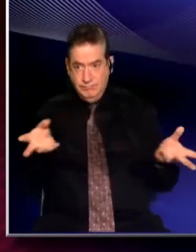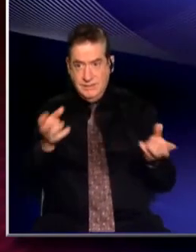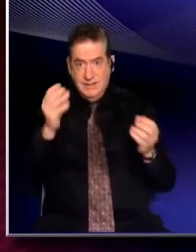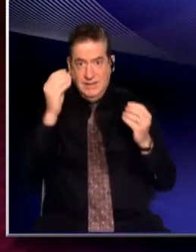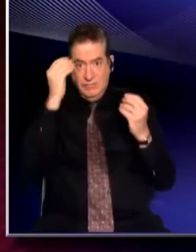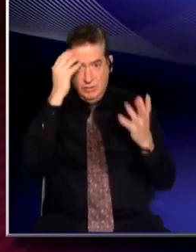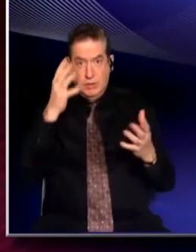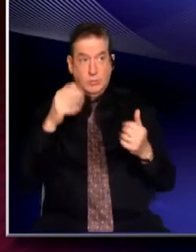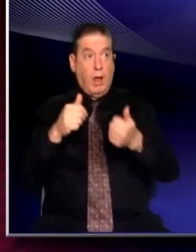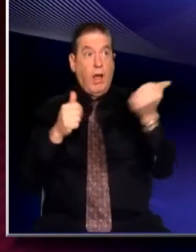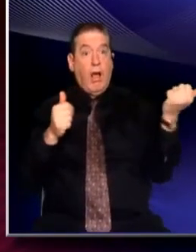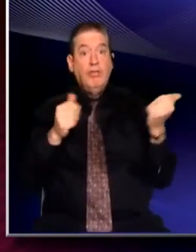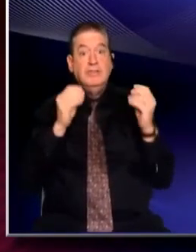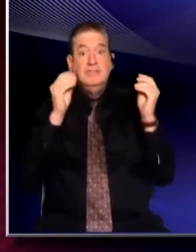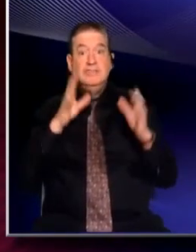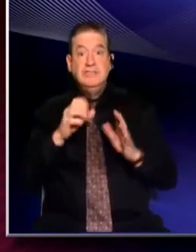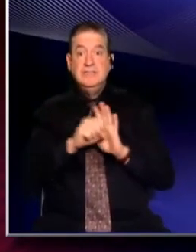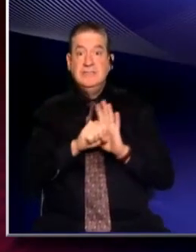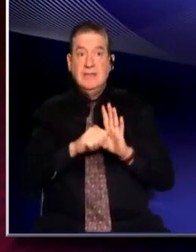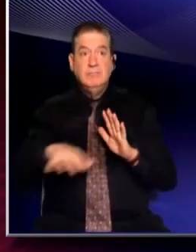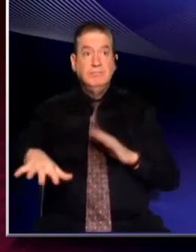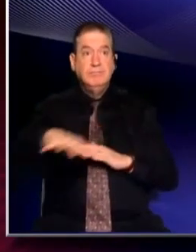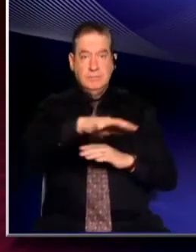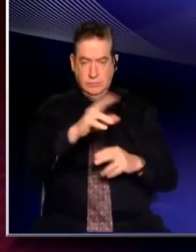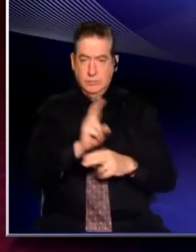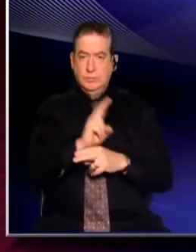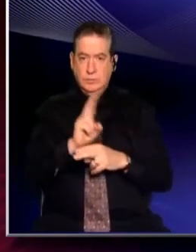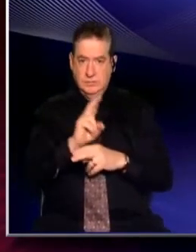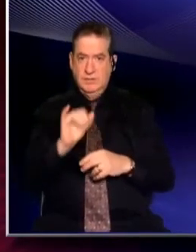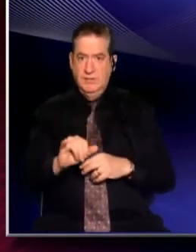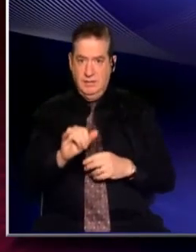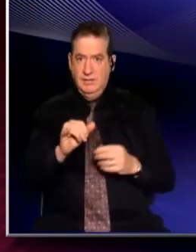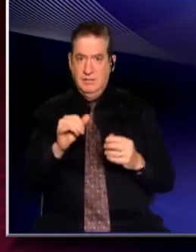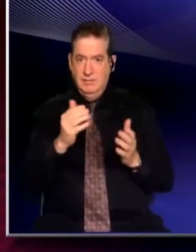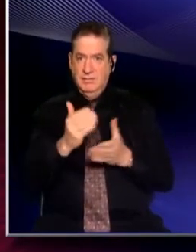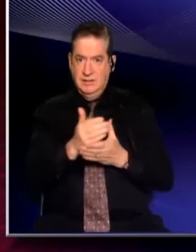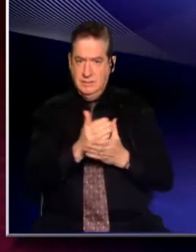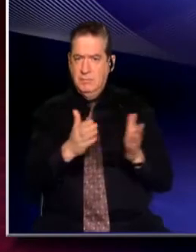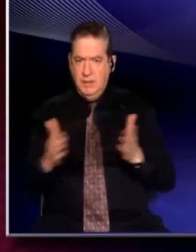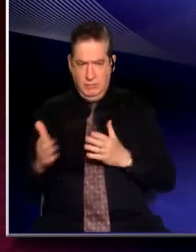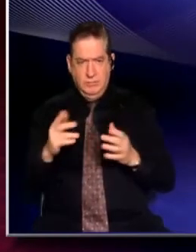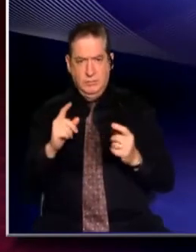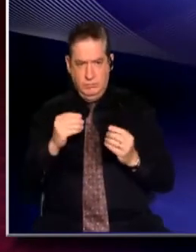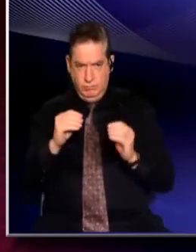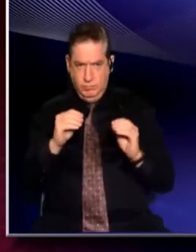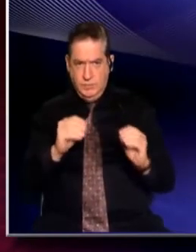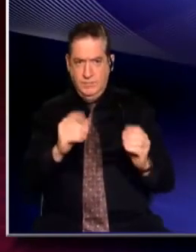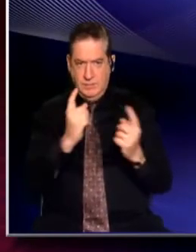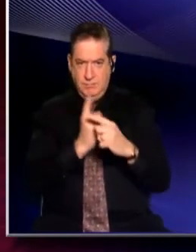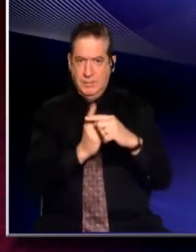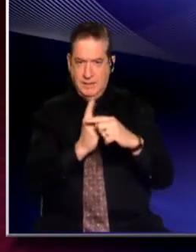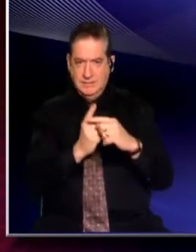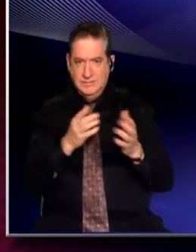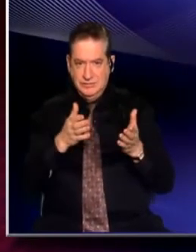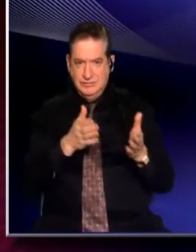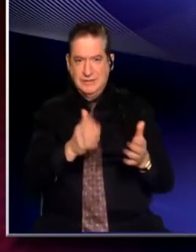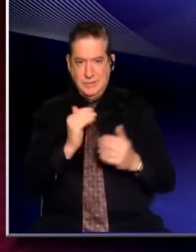around the state can use the lesson plans. So I think we're moving in a positive direction with our instructional leadership.